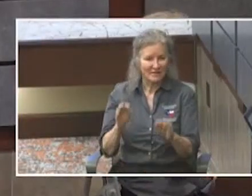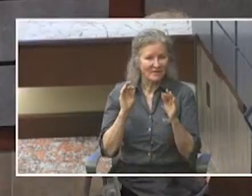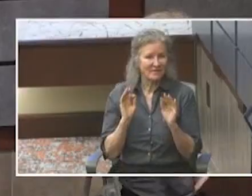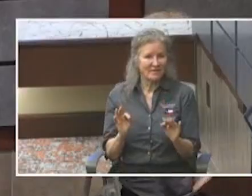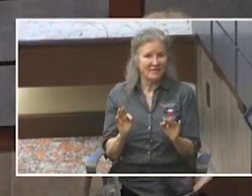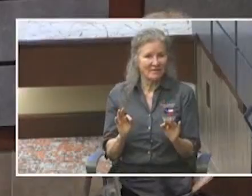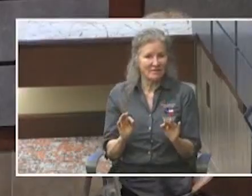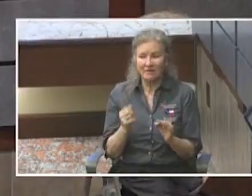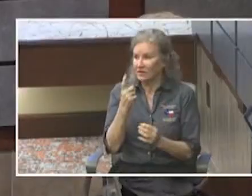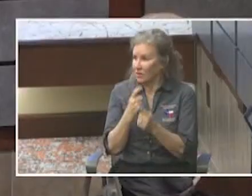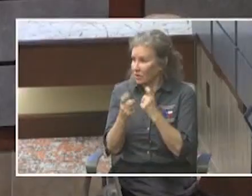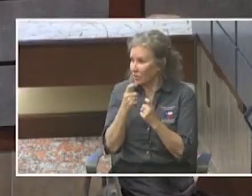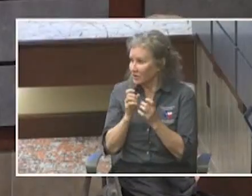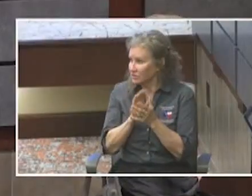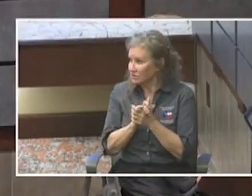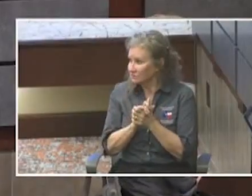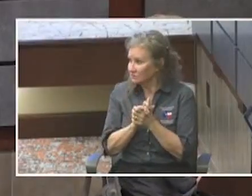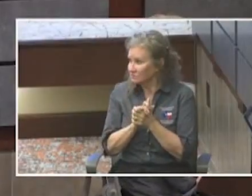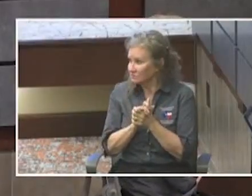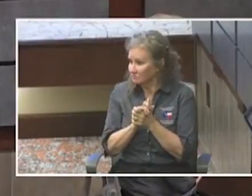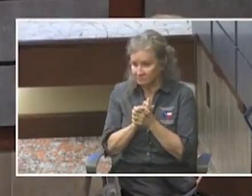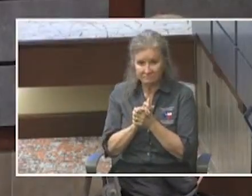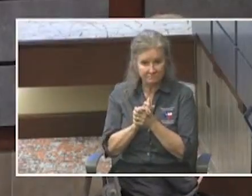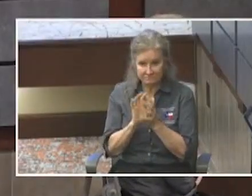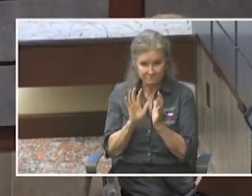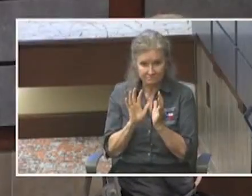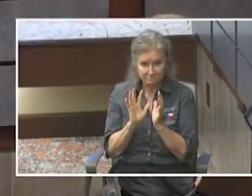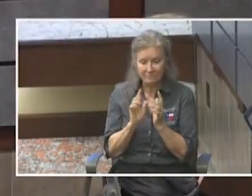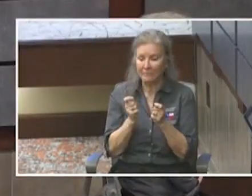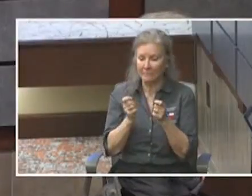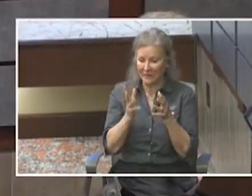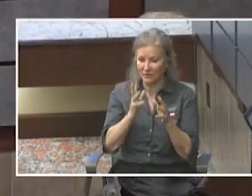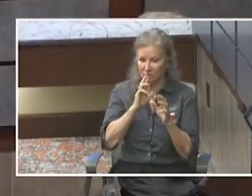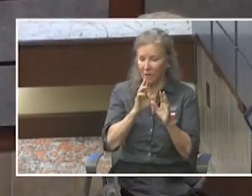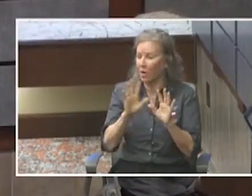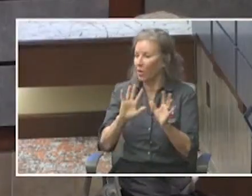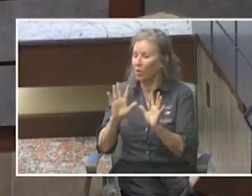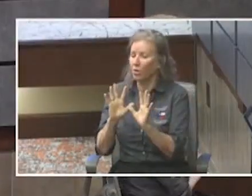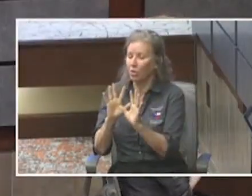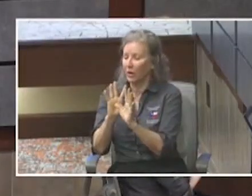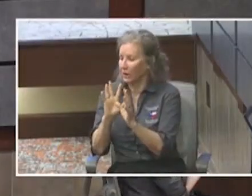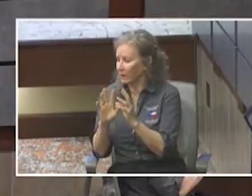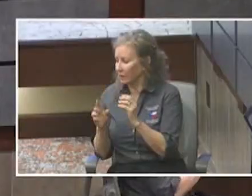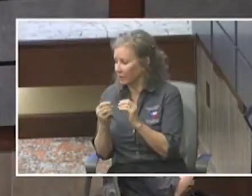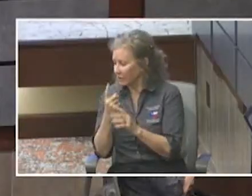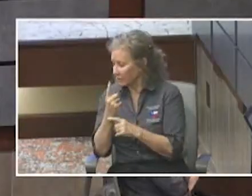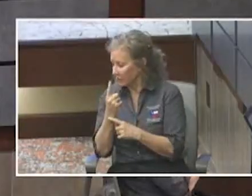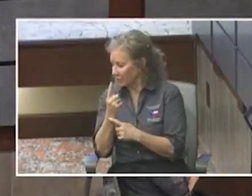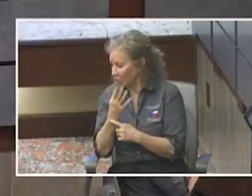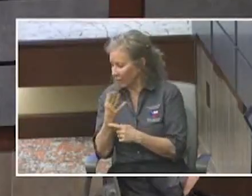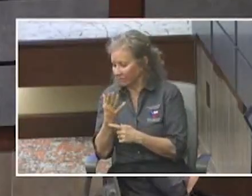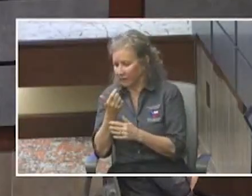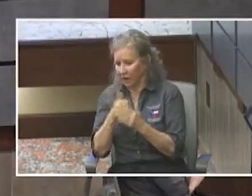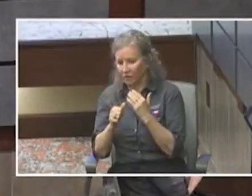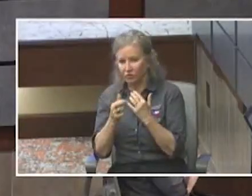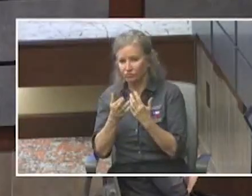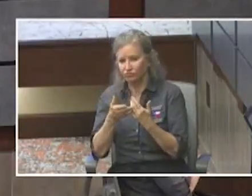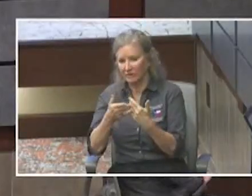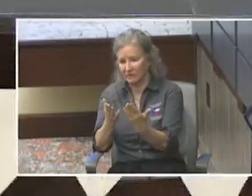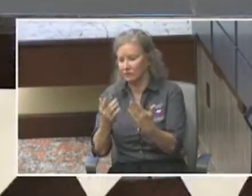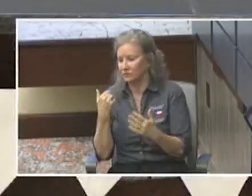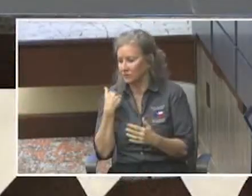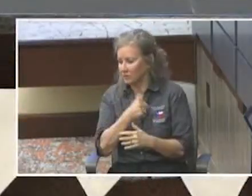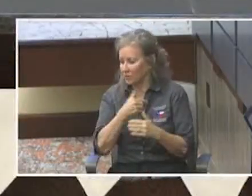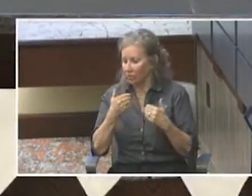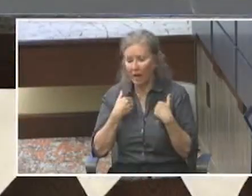are no questions, that will end the manager's report. I did have a couple of comments on the resolutions. One of them, we had a